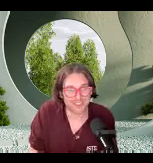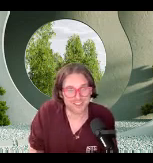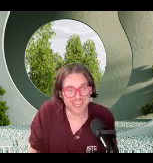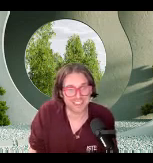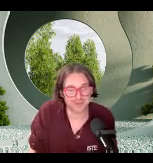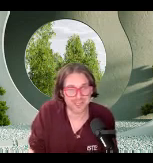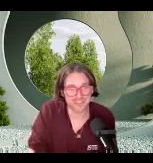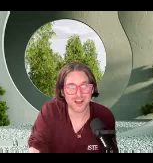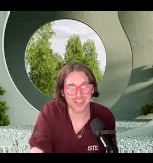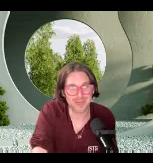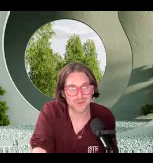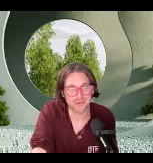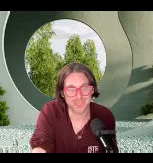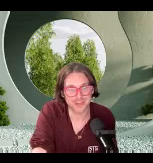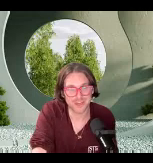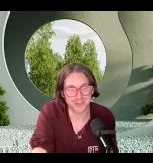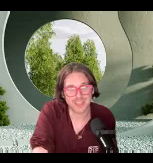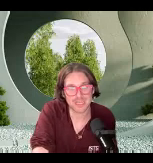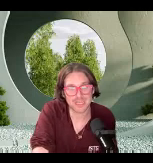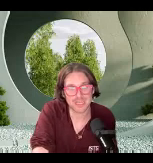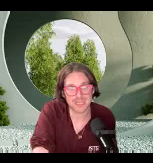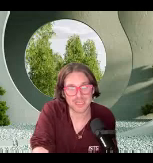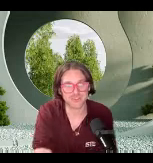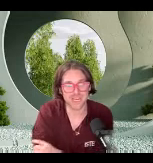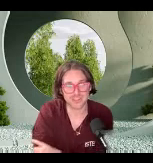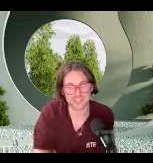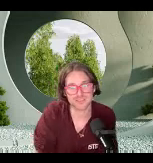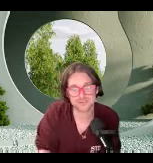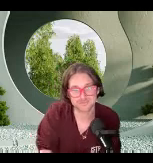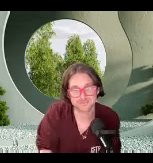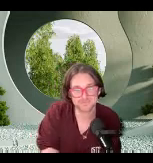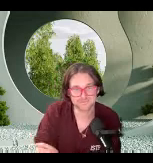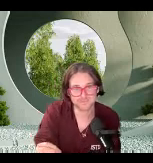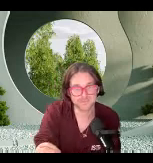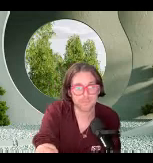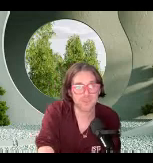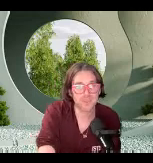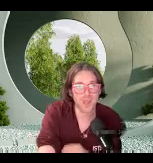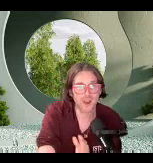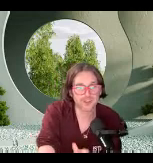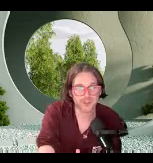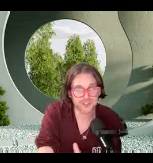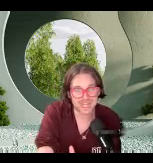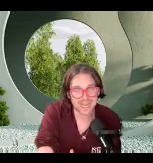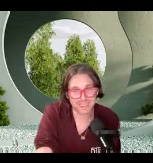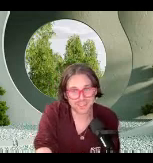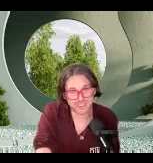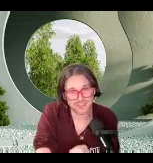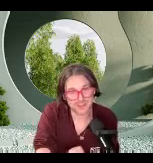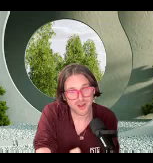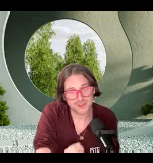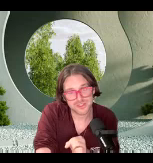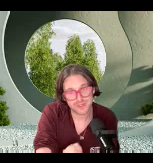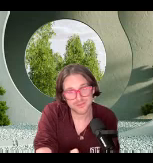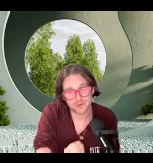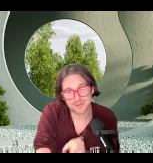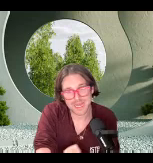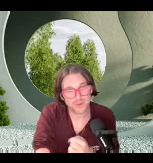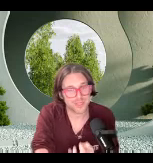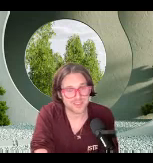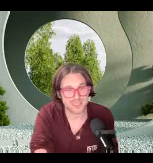that wider net that we always talk about when we are talking about instructional strategies. Our learners' identity should